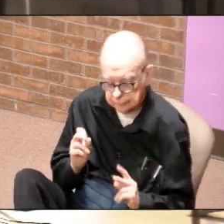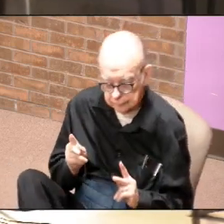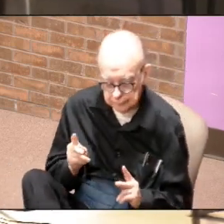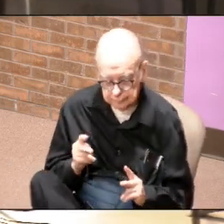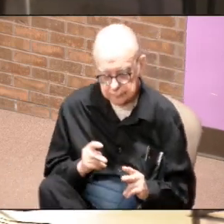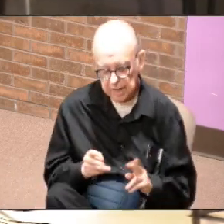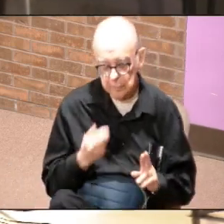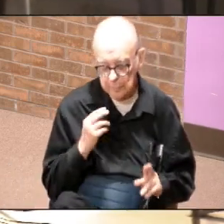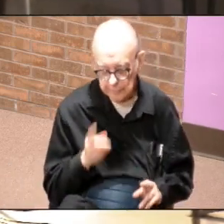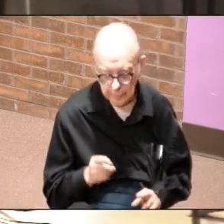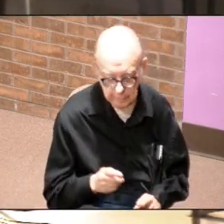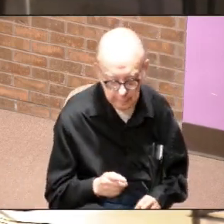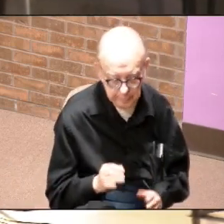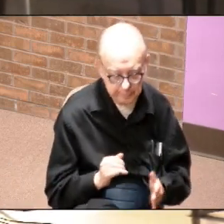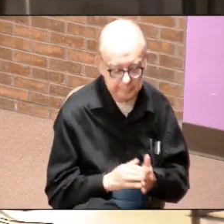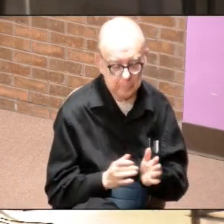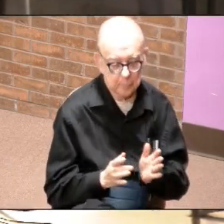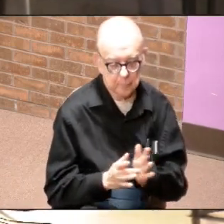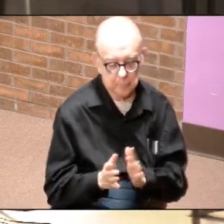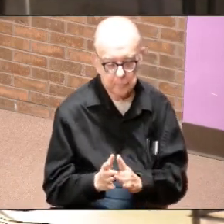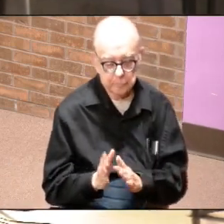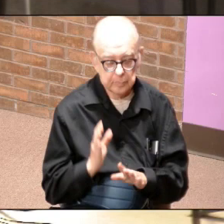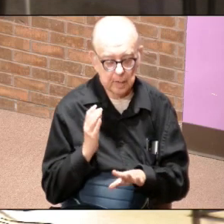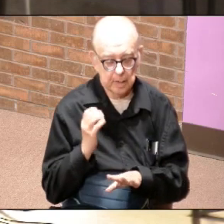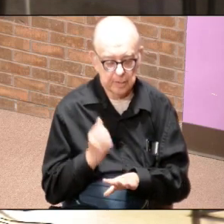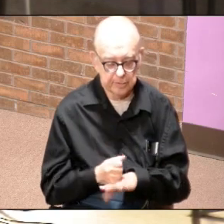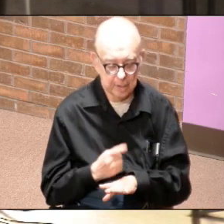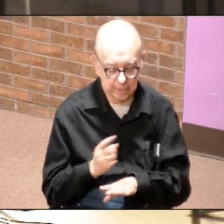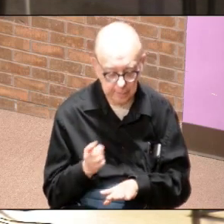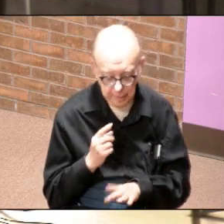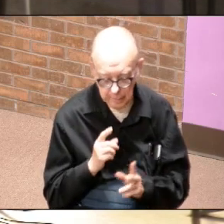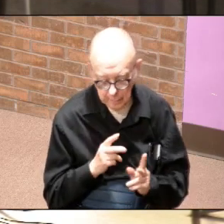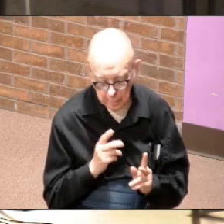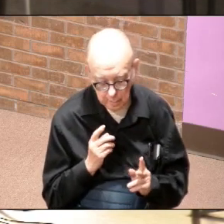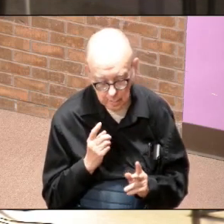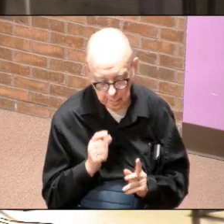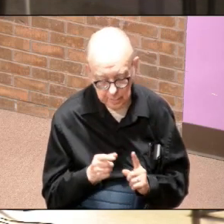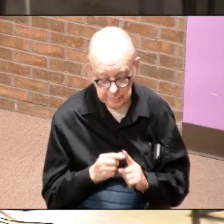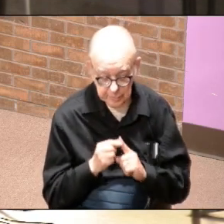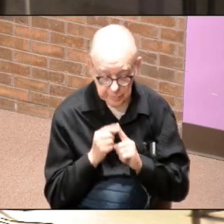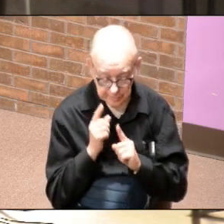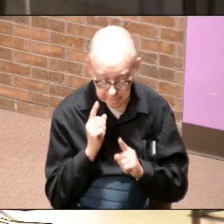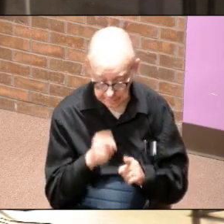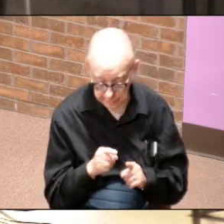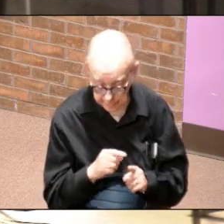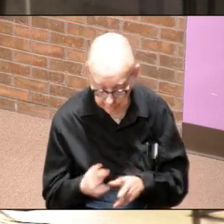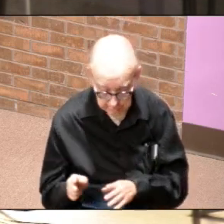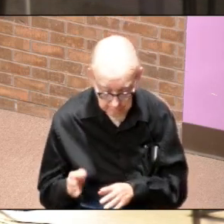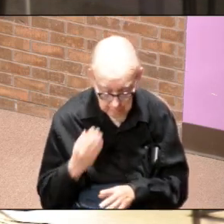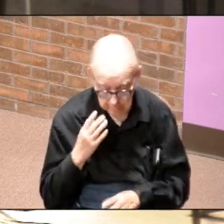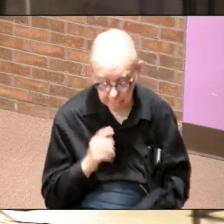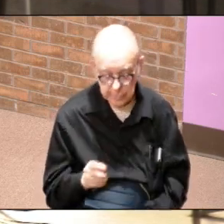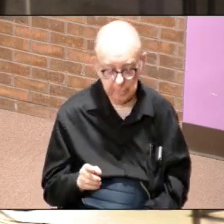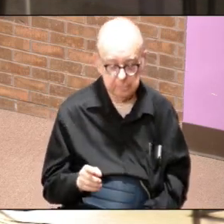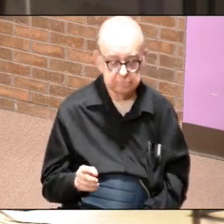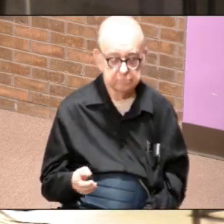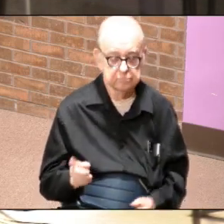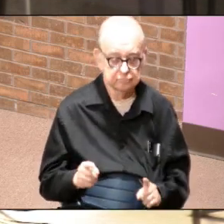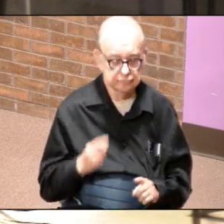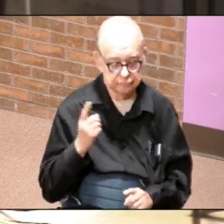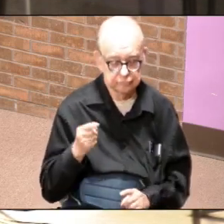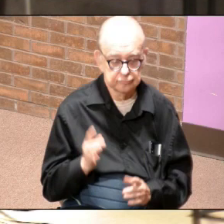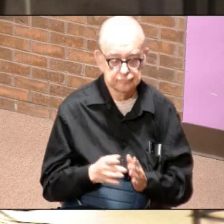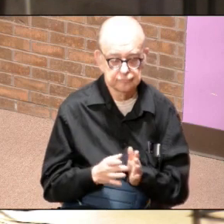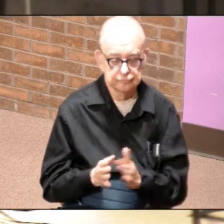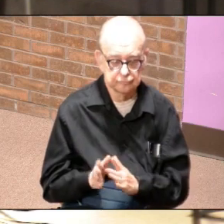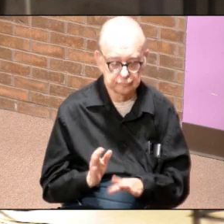got a room for you that Jesus prepared specifically for you. And I don't know about you, but when I think